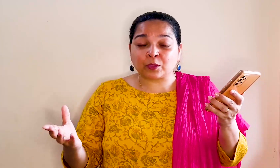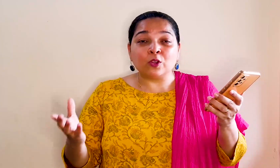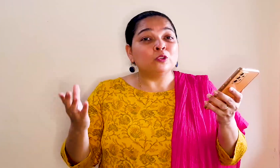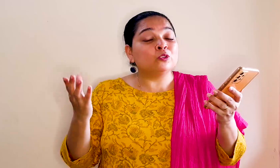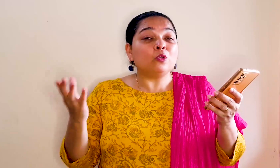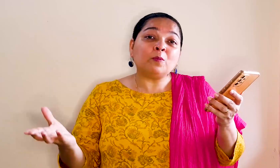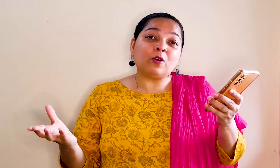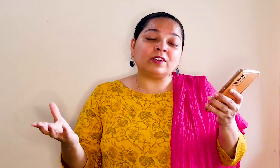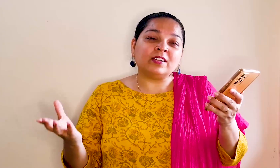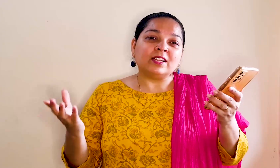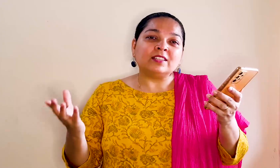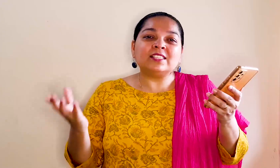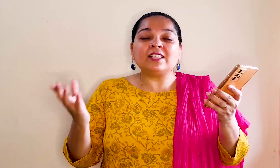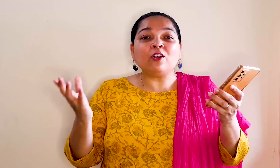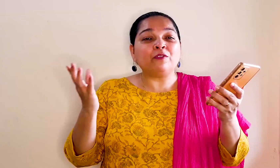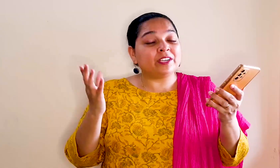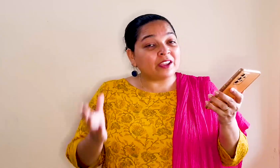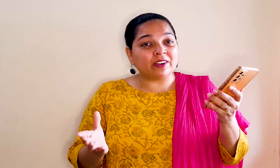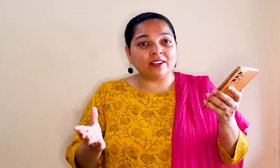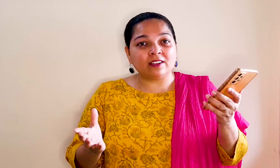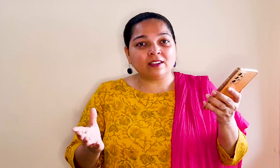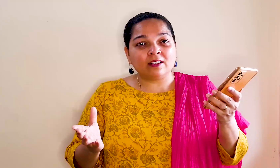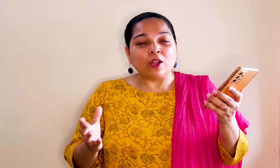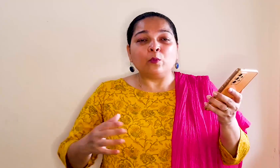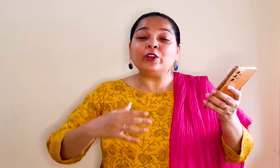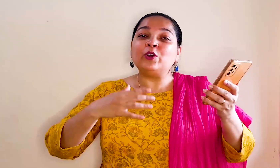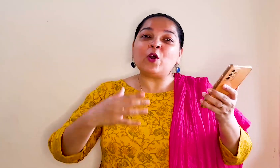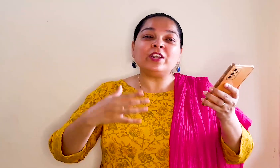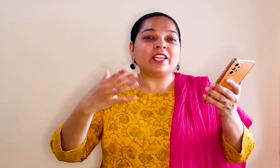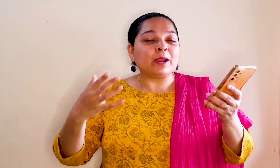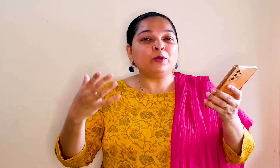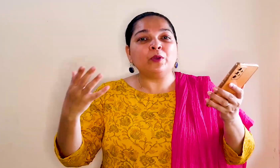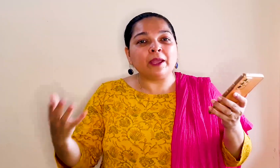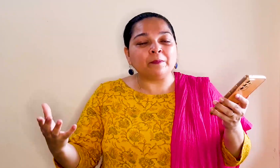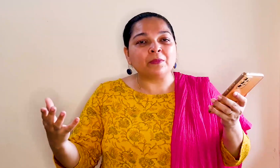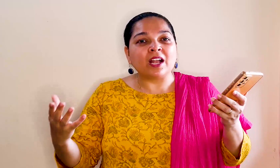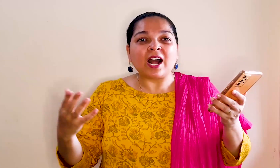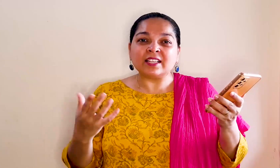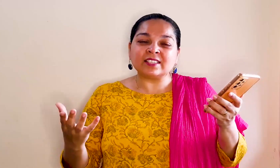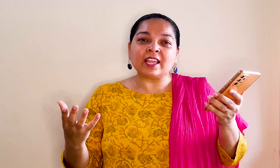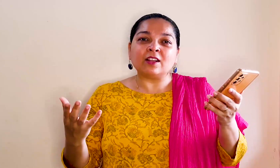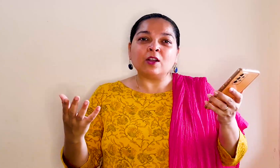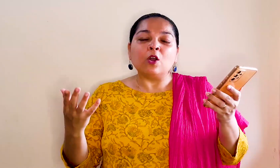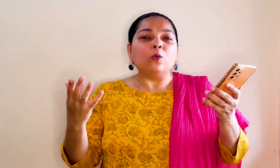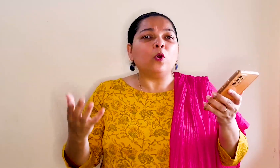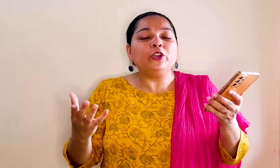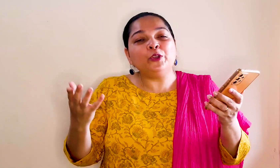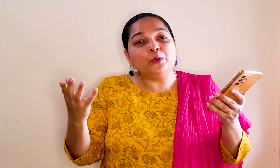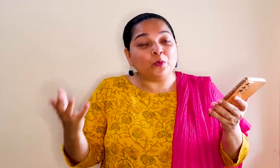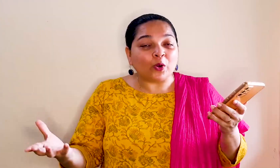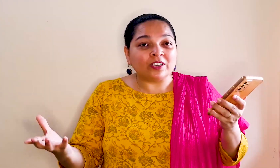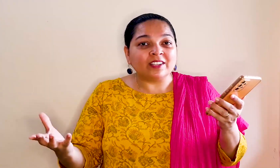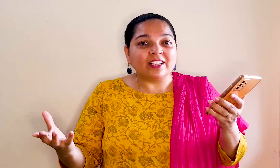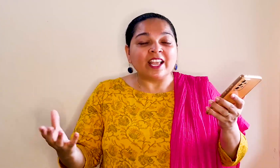amazing? Solomon, the son of David, when God came to him asking, what